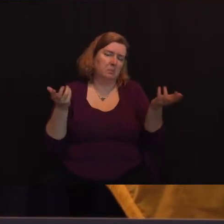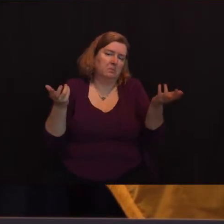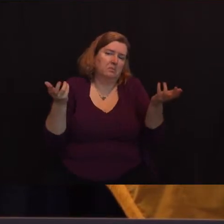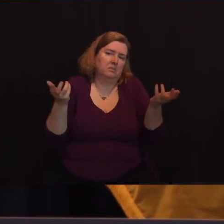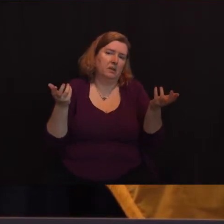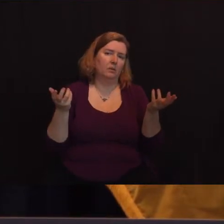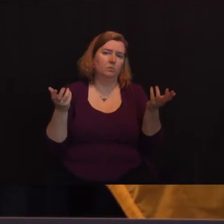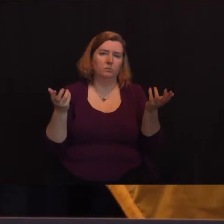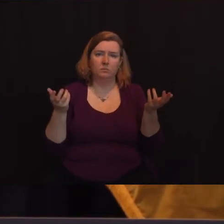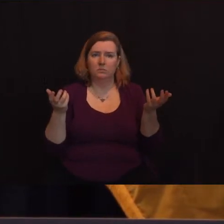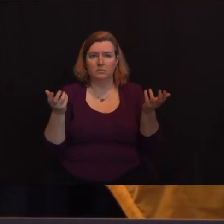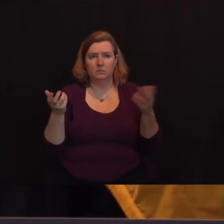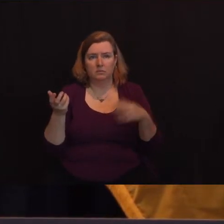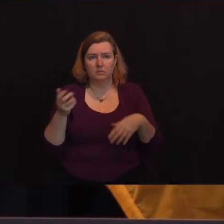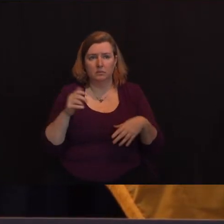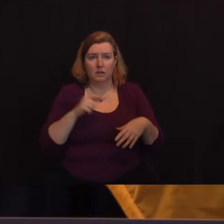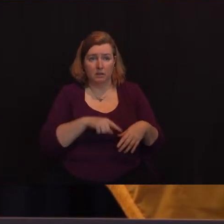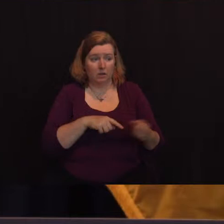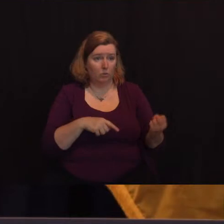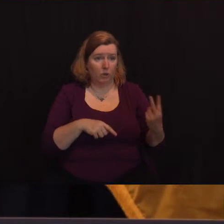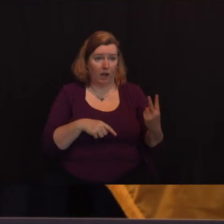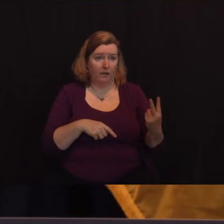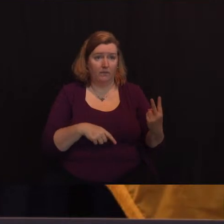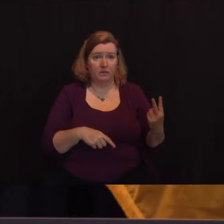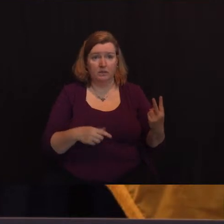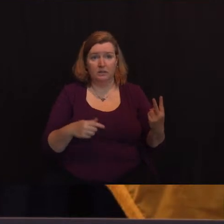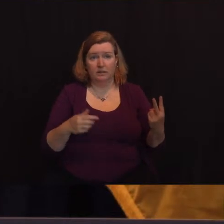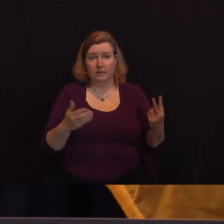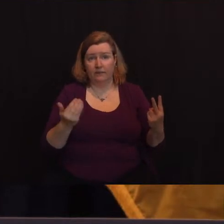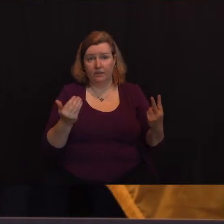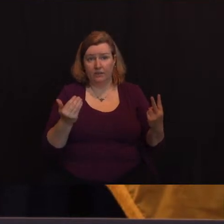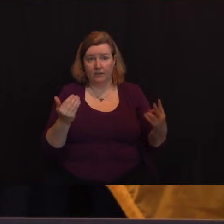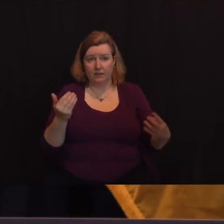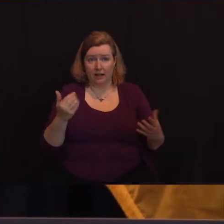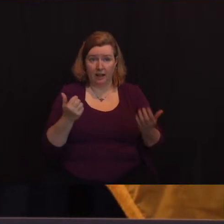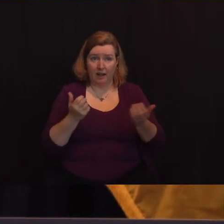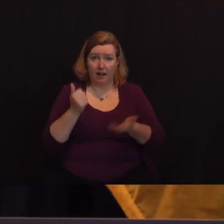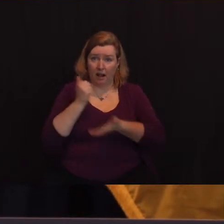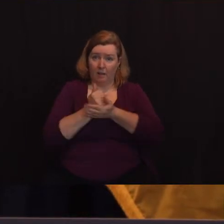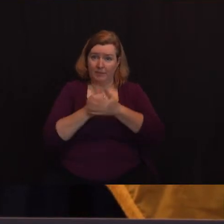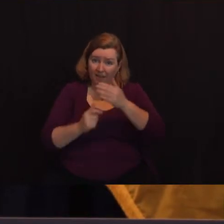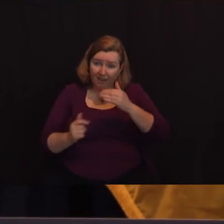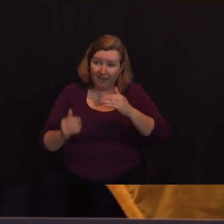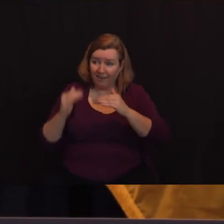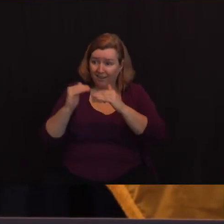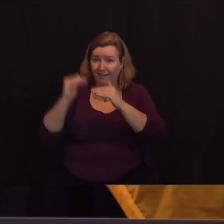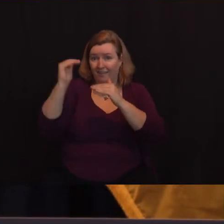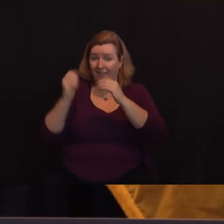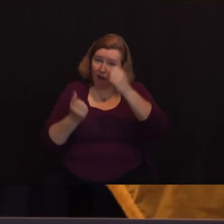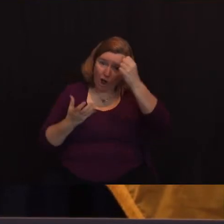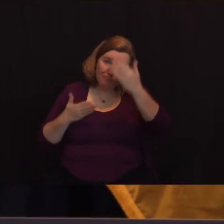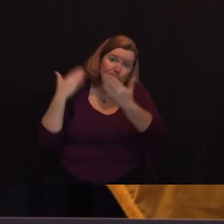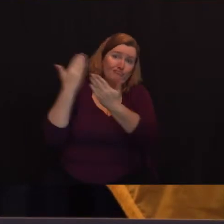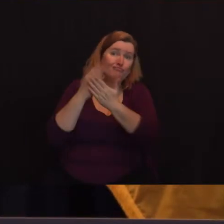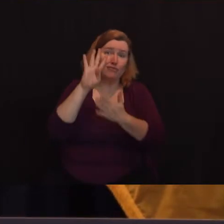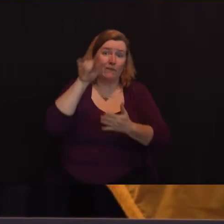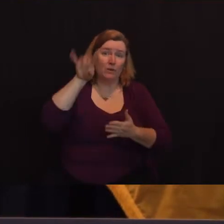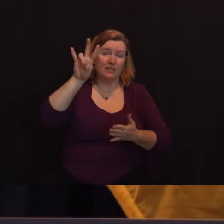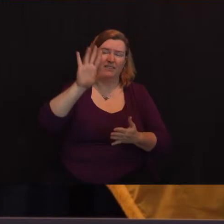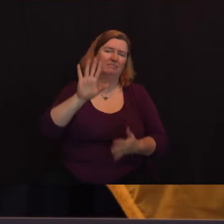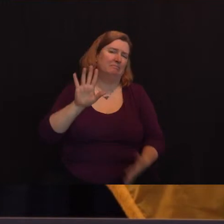into the objective. Vax, non-vax, we were having a conversation